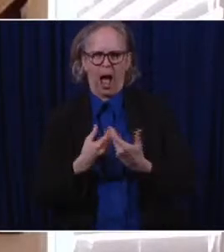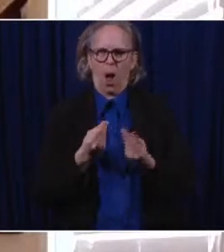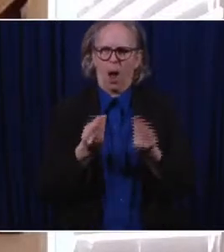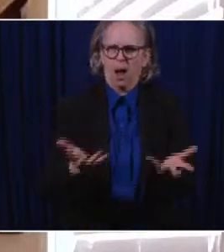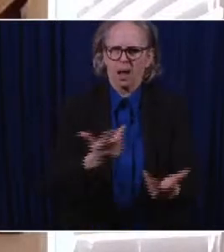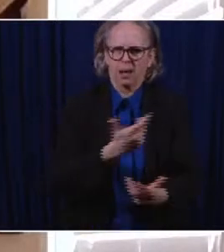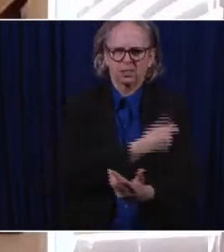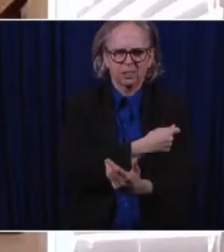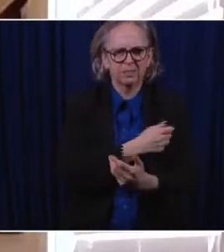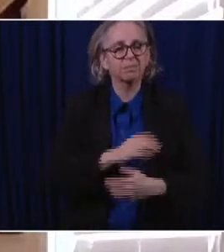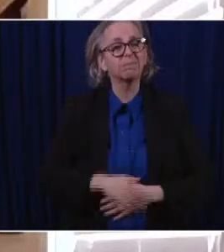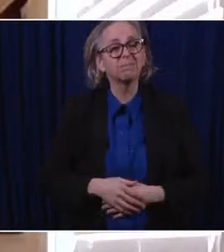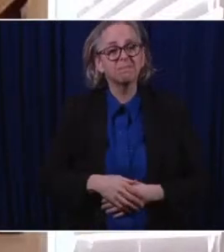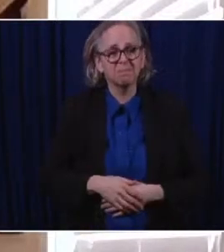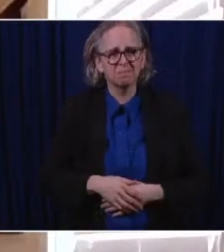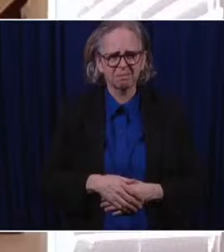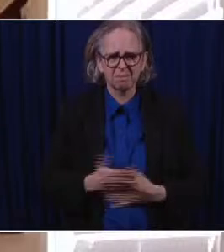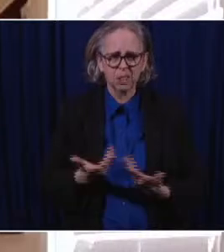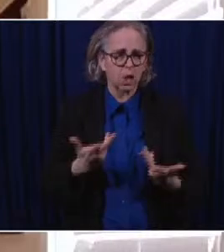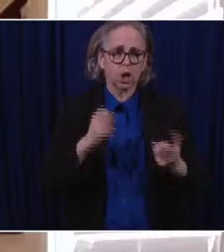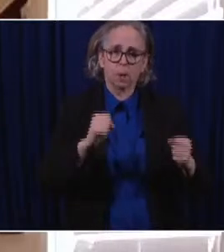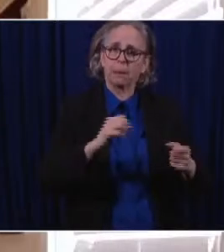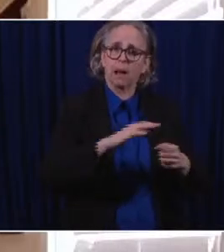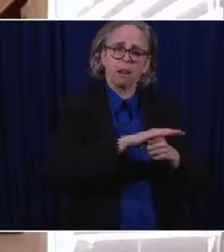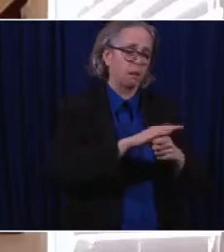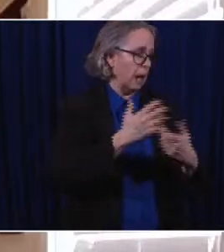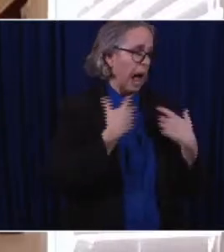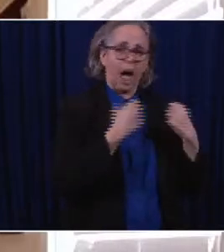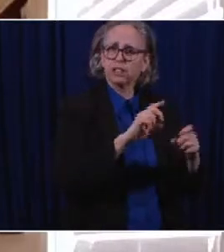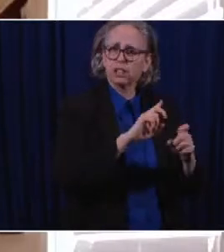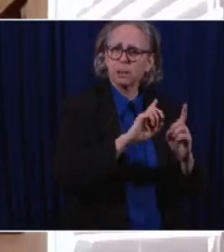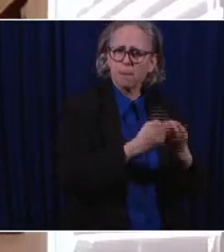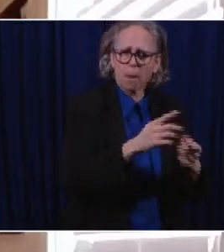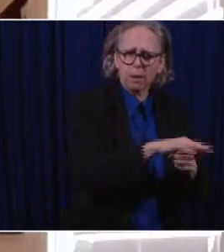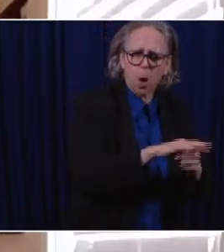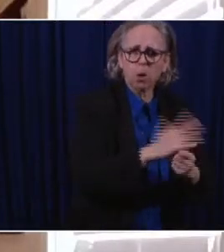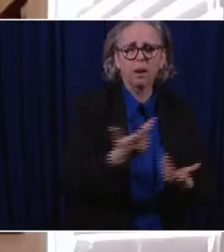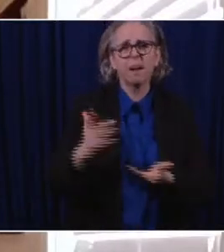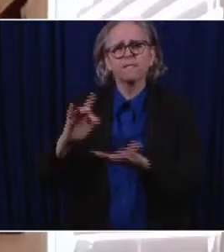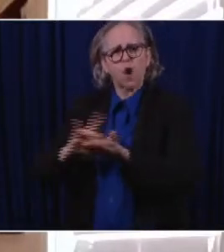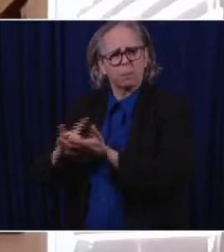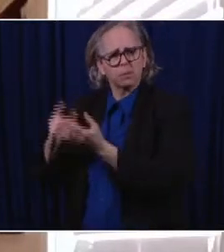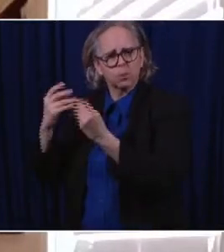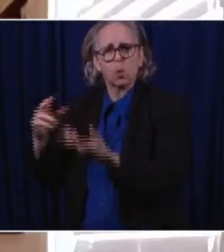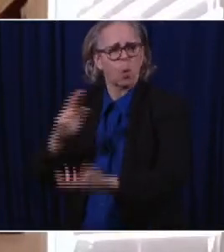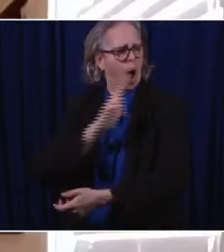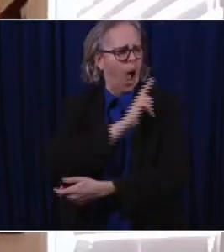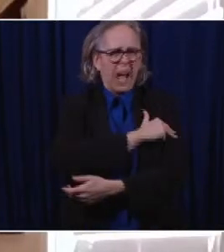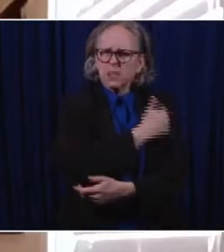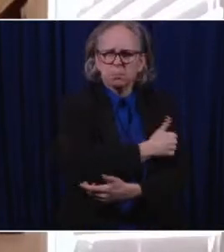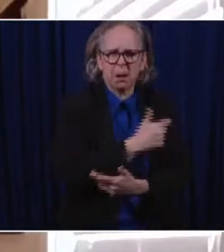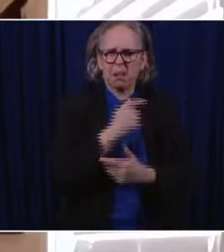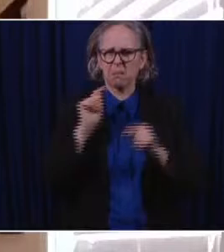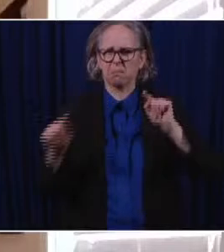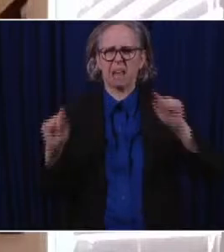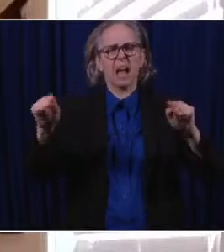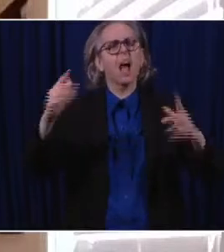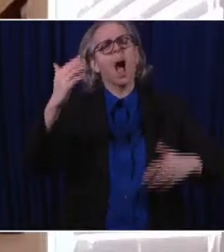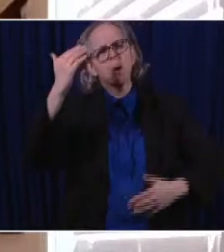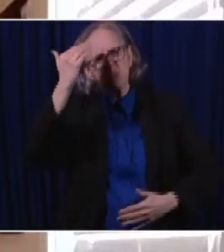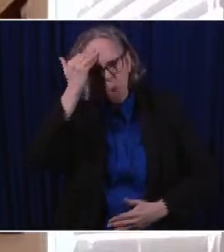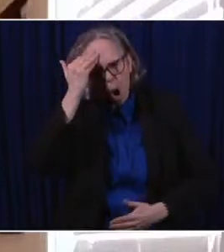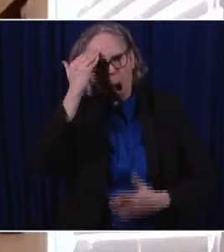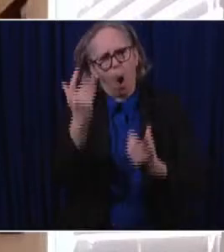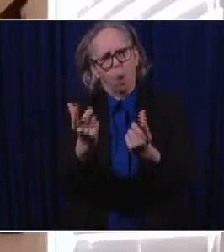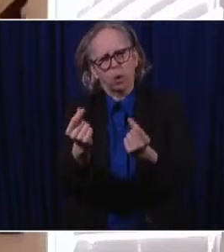departments, pharmacies, or our health systems. So these are providers who have that as part of their DNA,